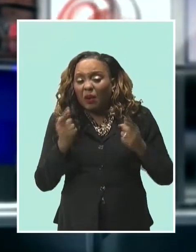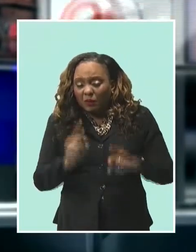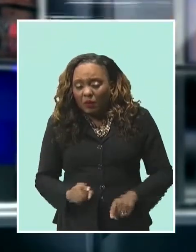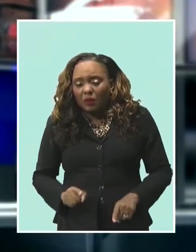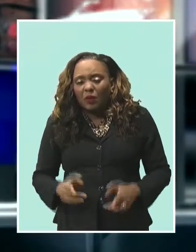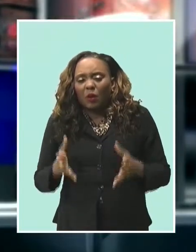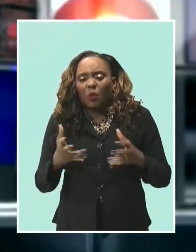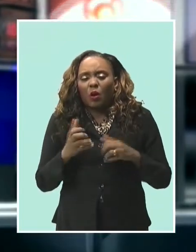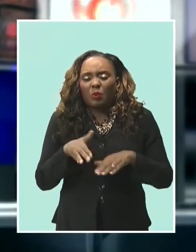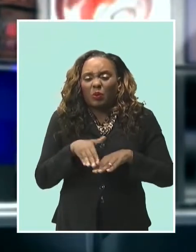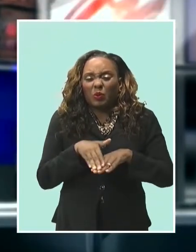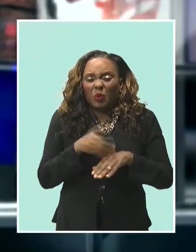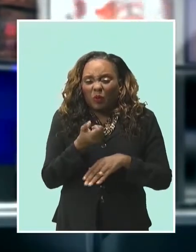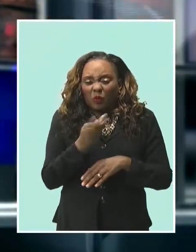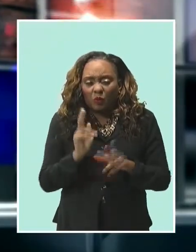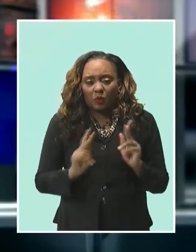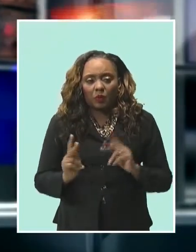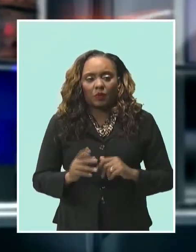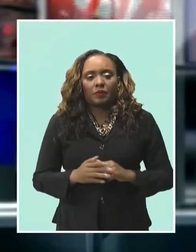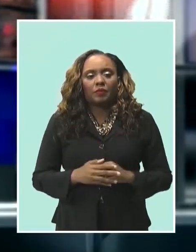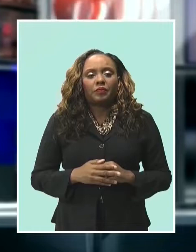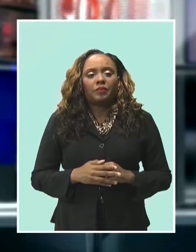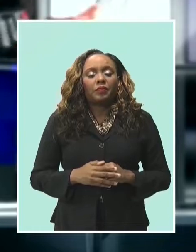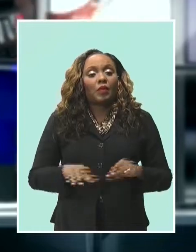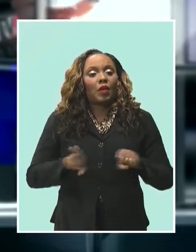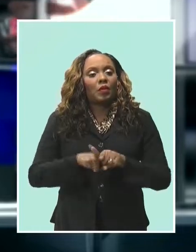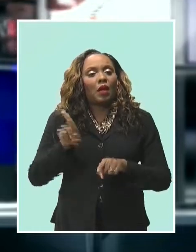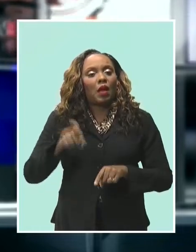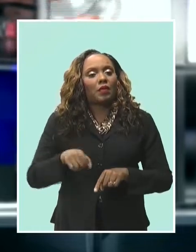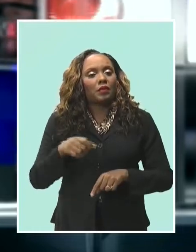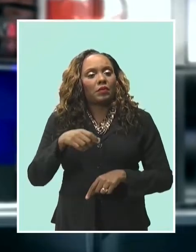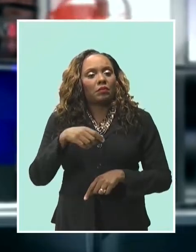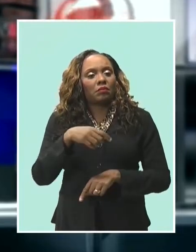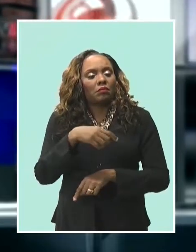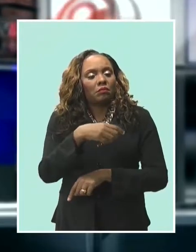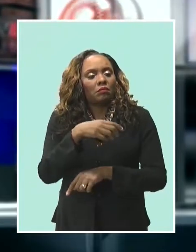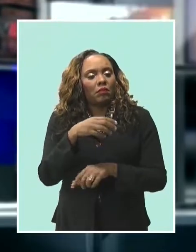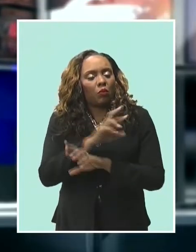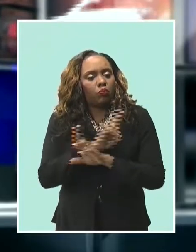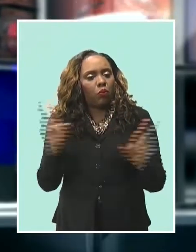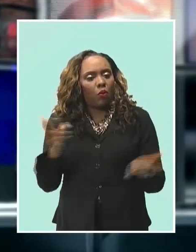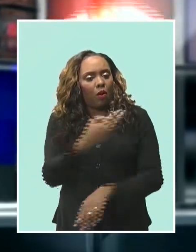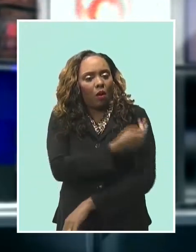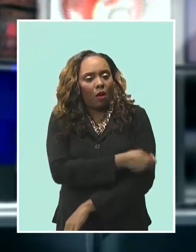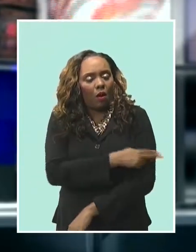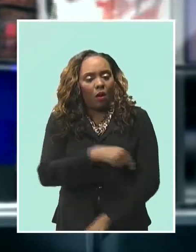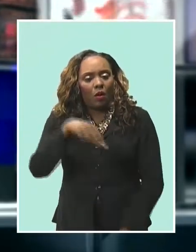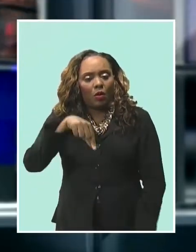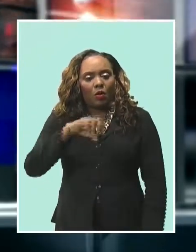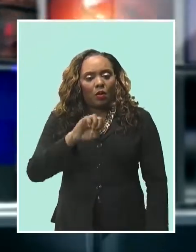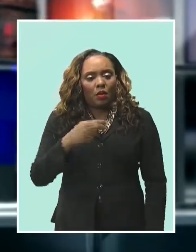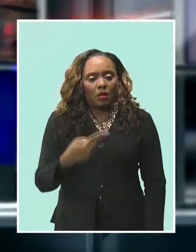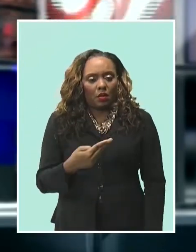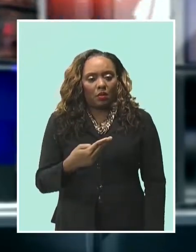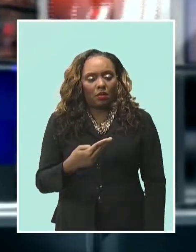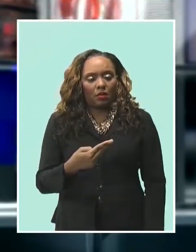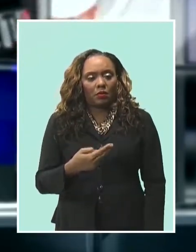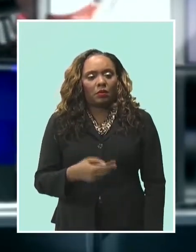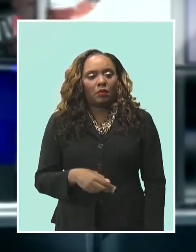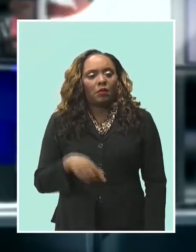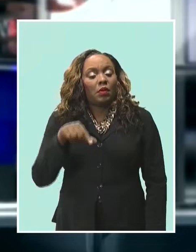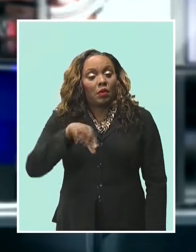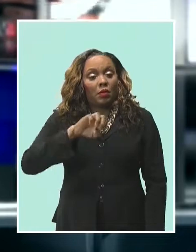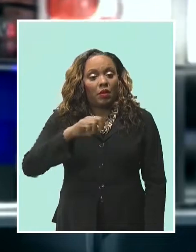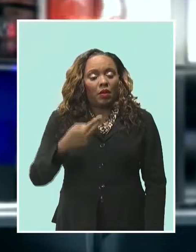Elizabeth Hospital is also one of those priorities, given that it is the island's only major